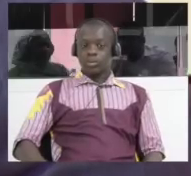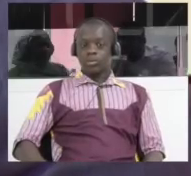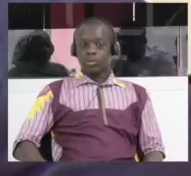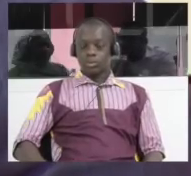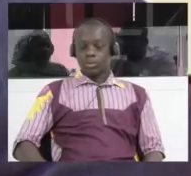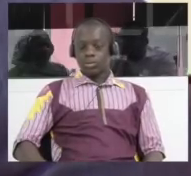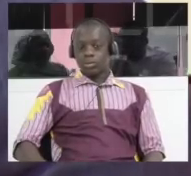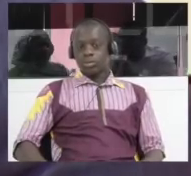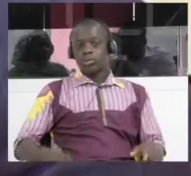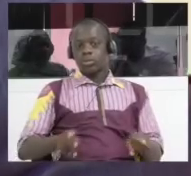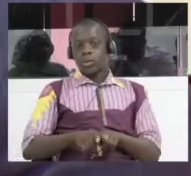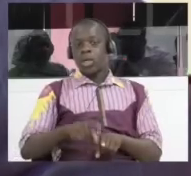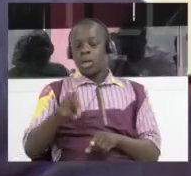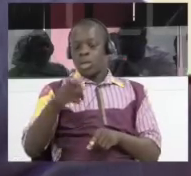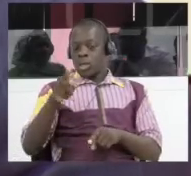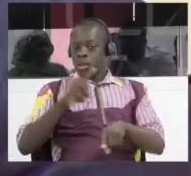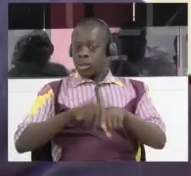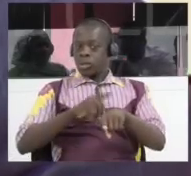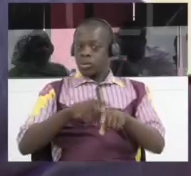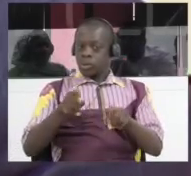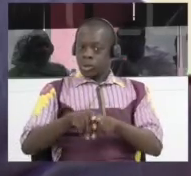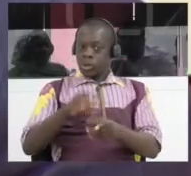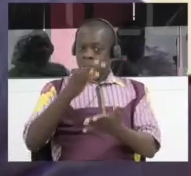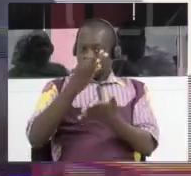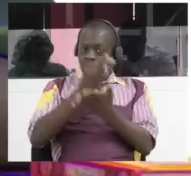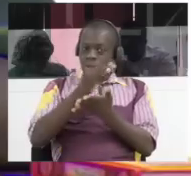At this stage, did they trust that you would join them?